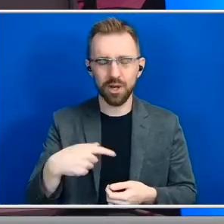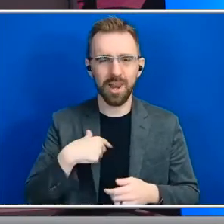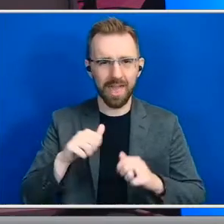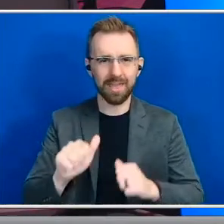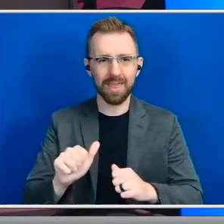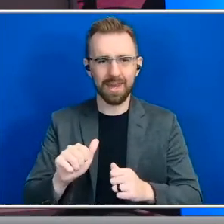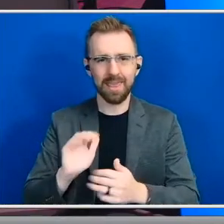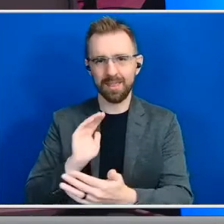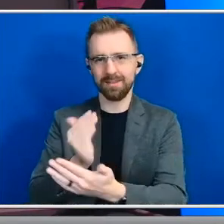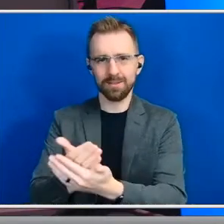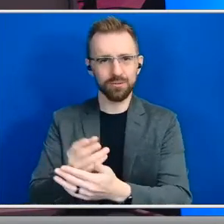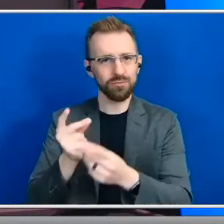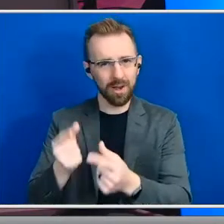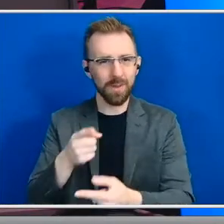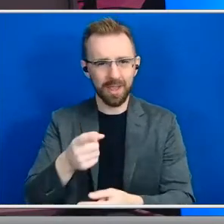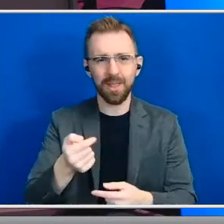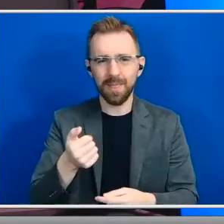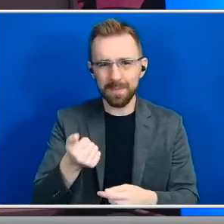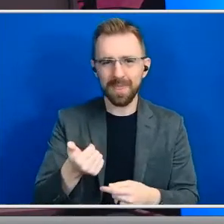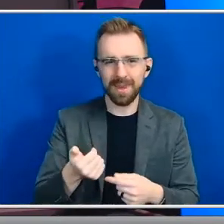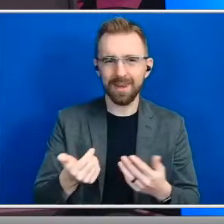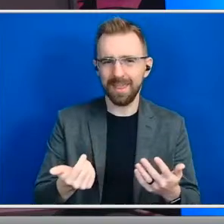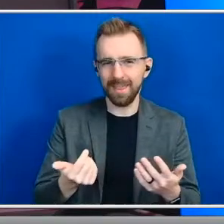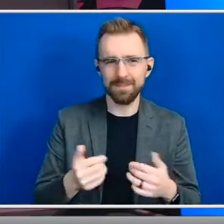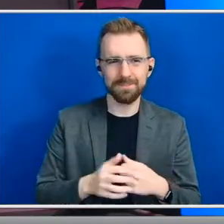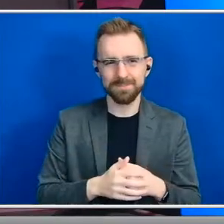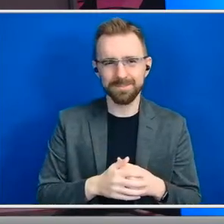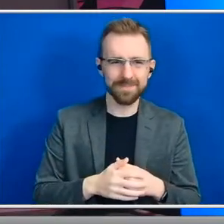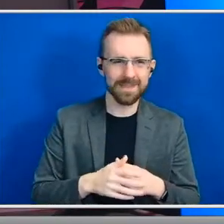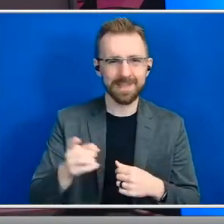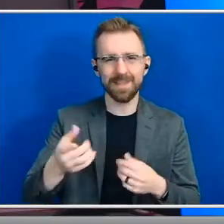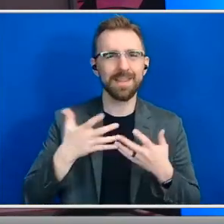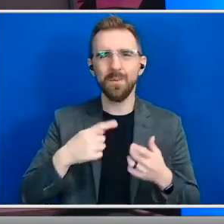a little bit. You didn't want me to hug you.